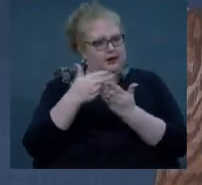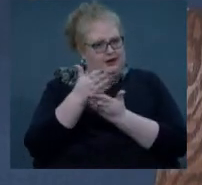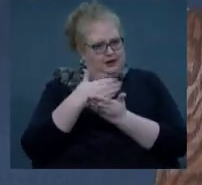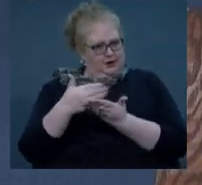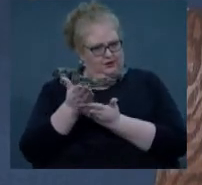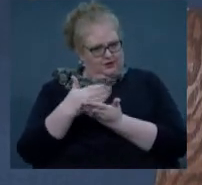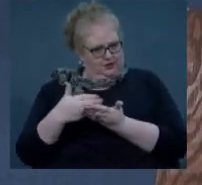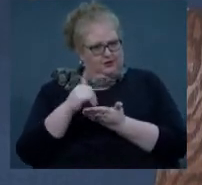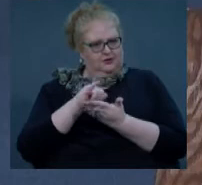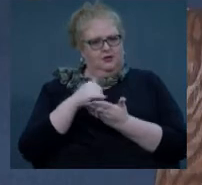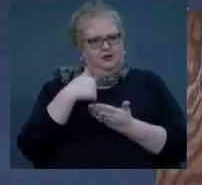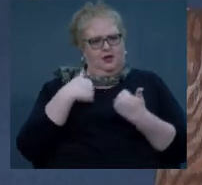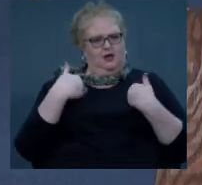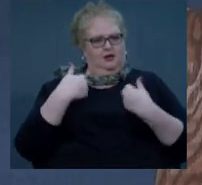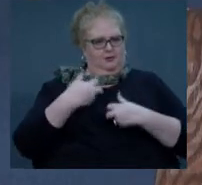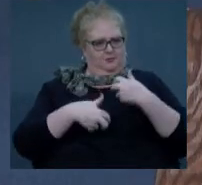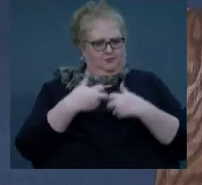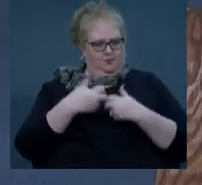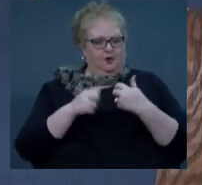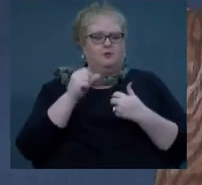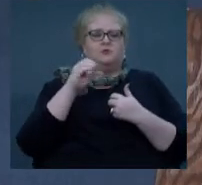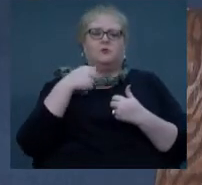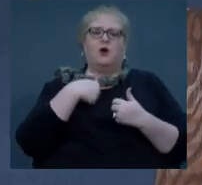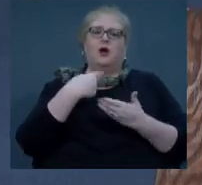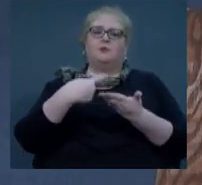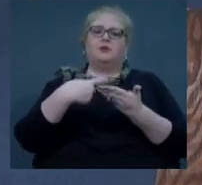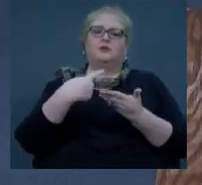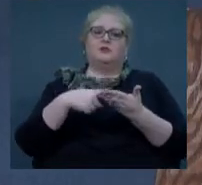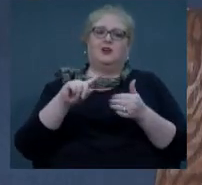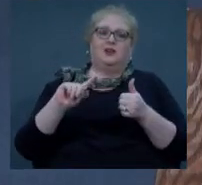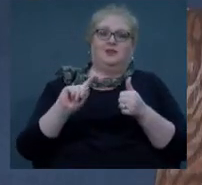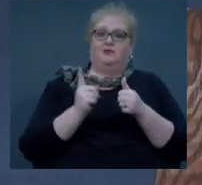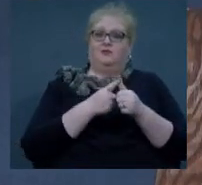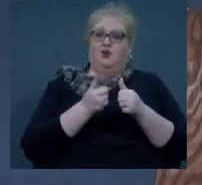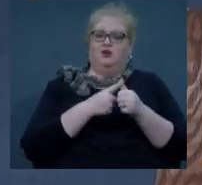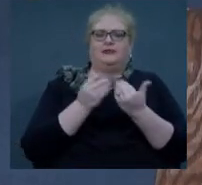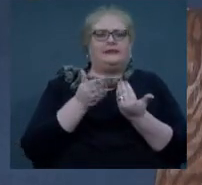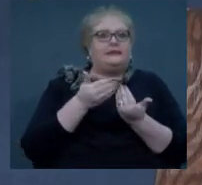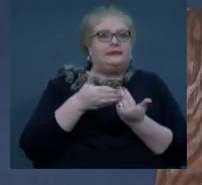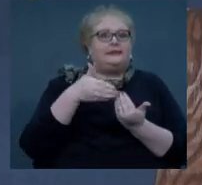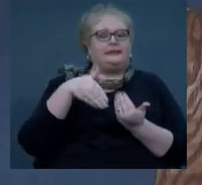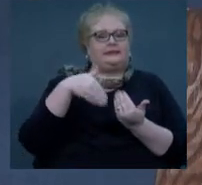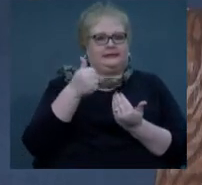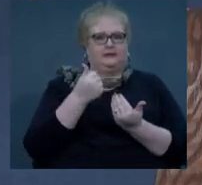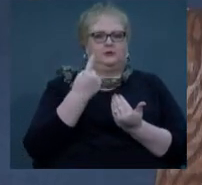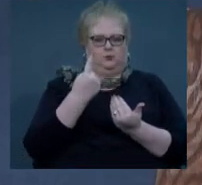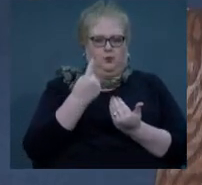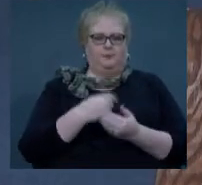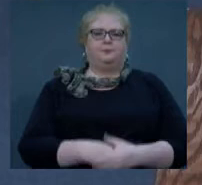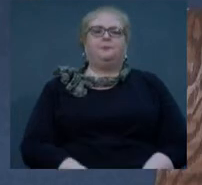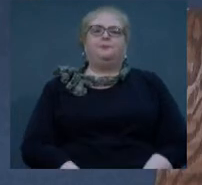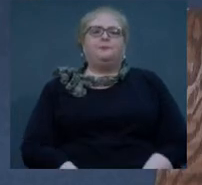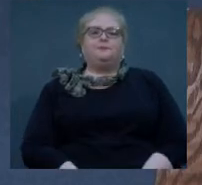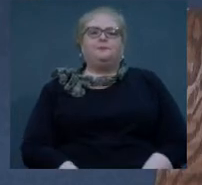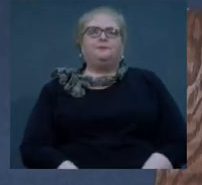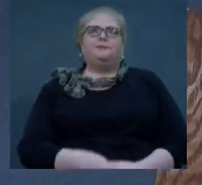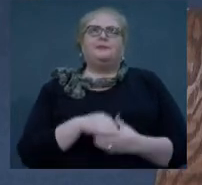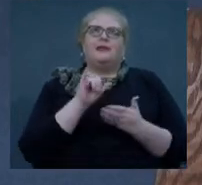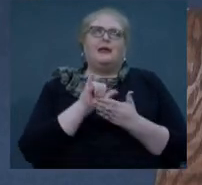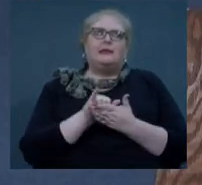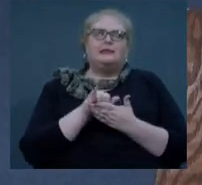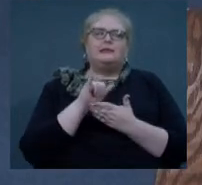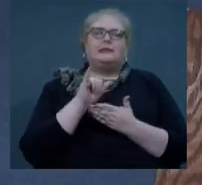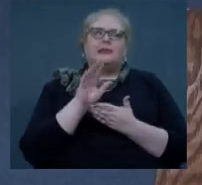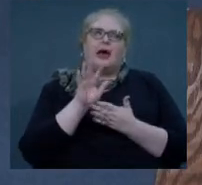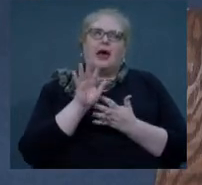the easier ones first. And those deal with, I wish I knew what page